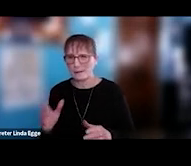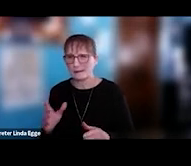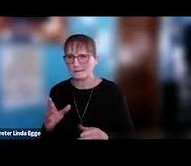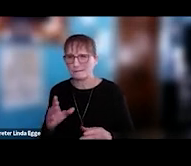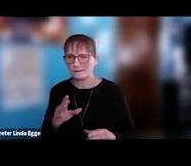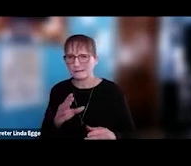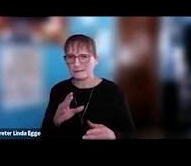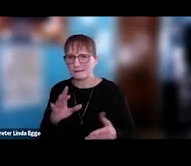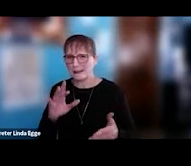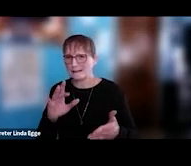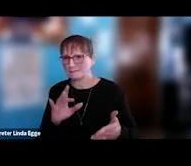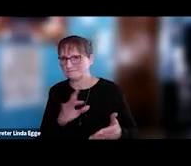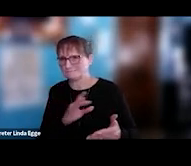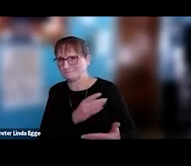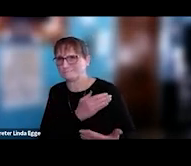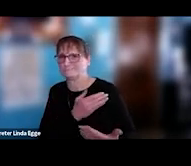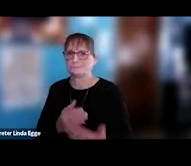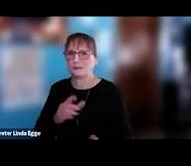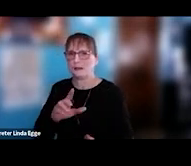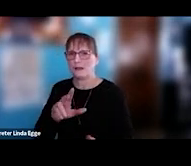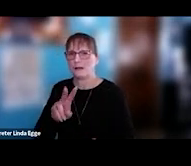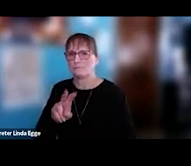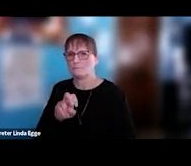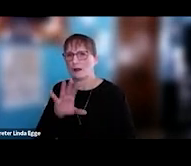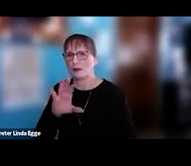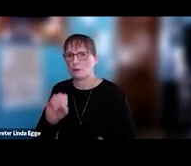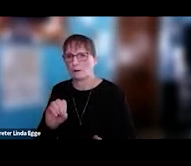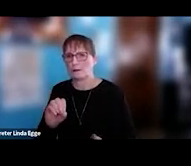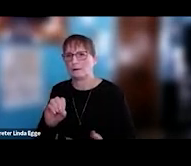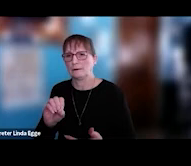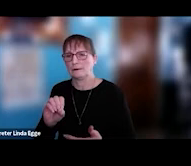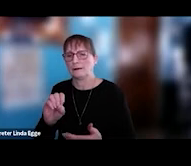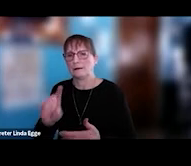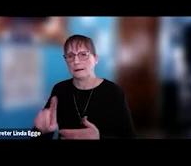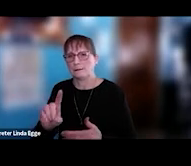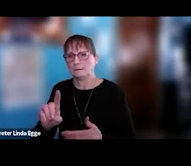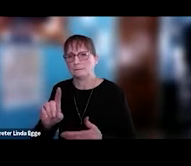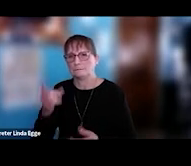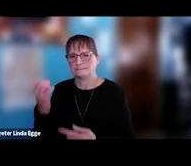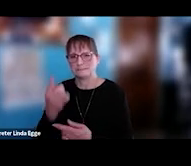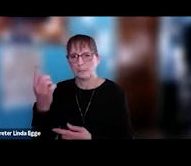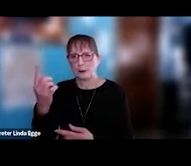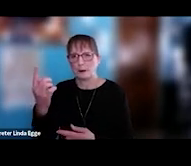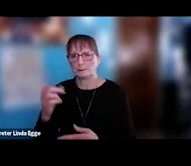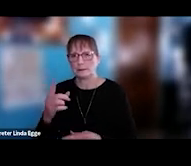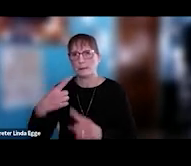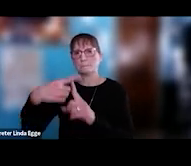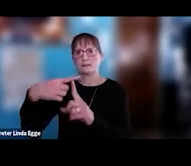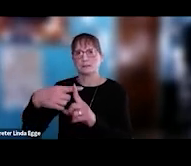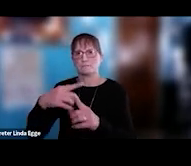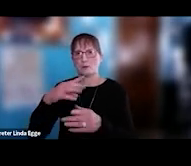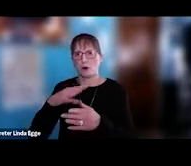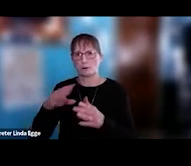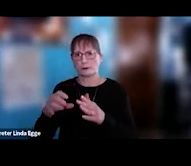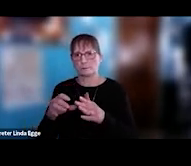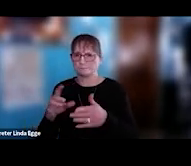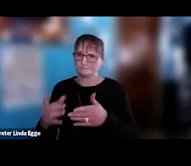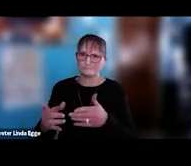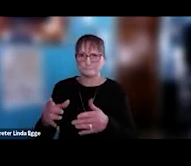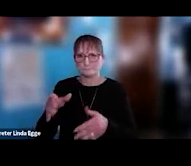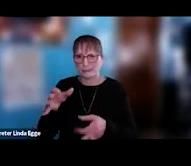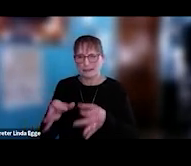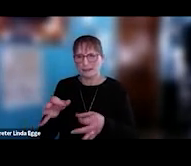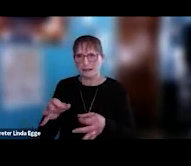somebody for testing positive on a screen, the information and education that a judge